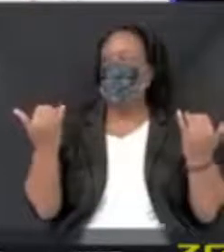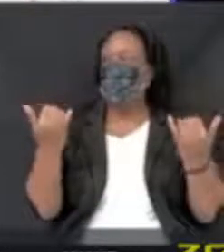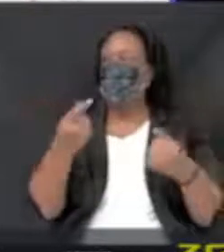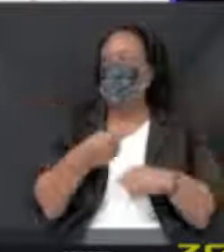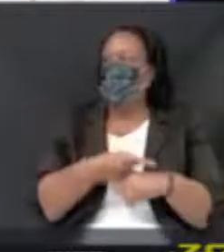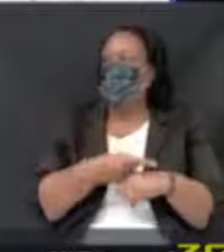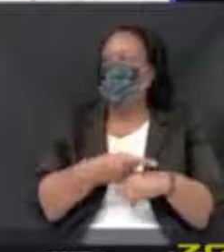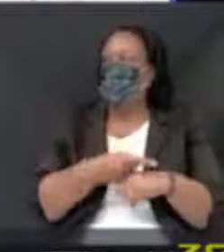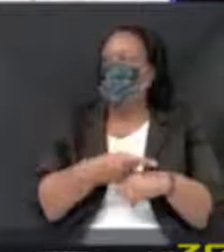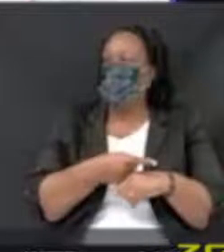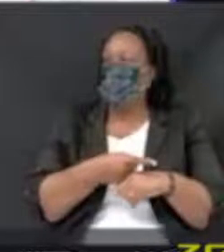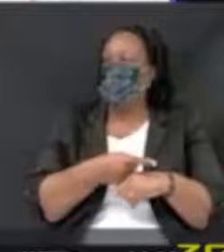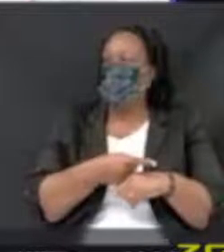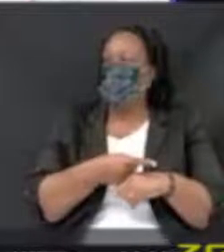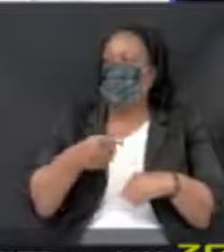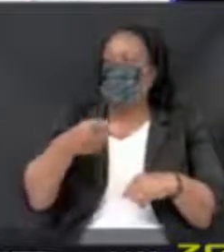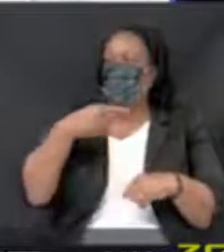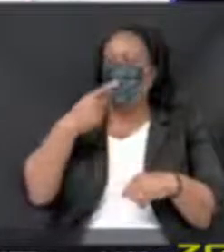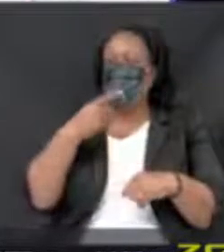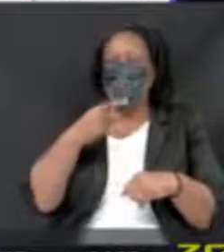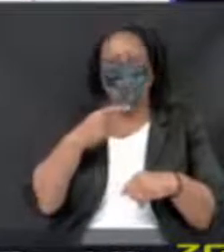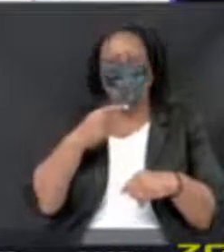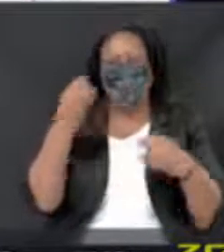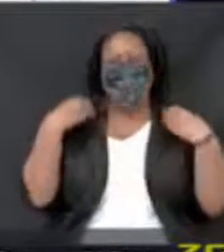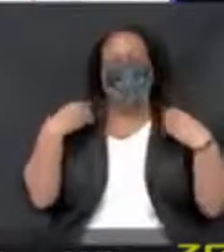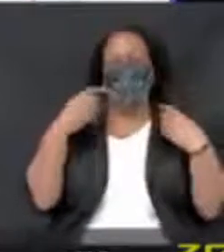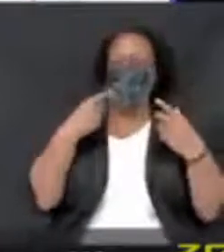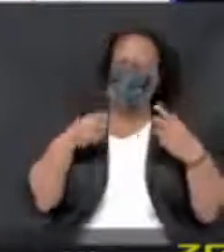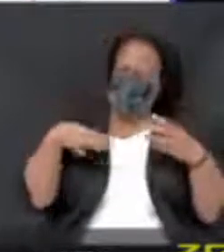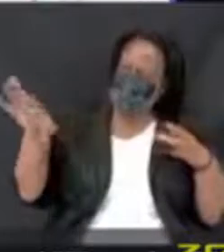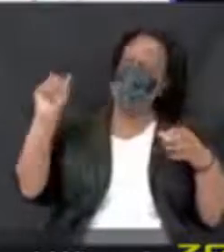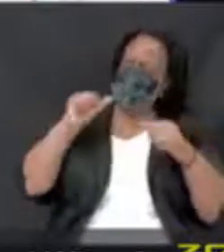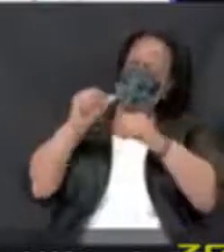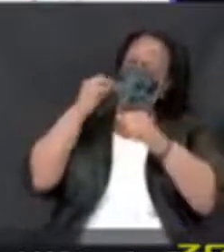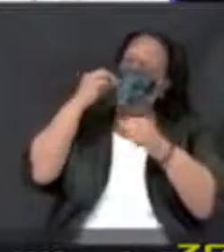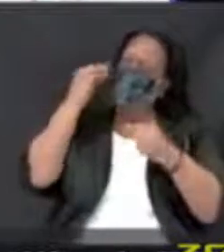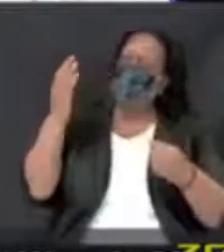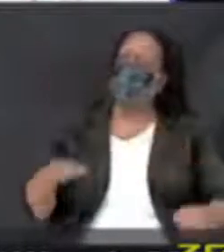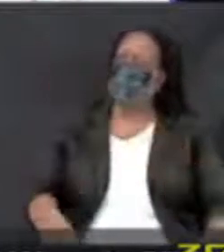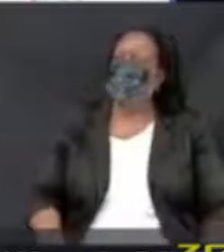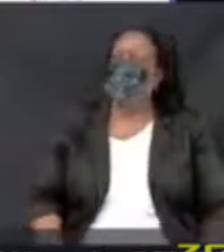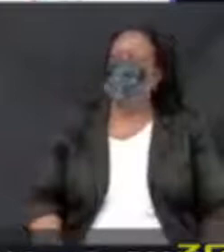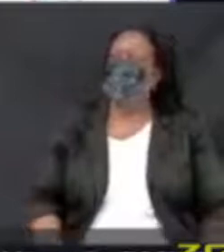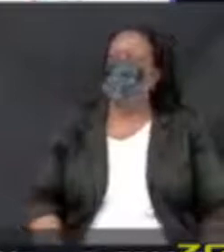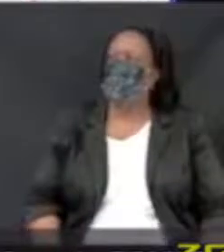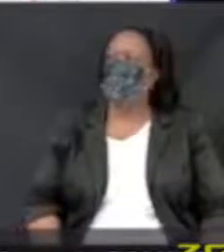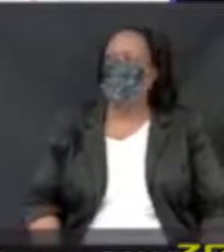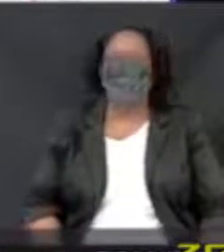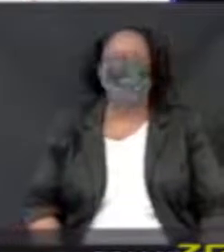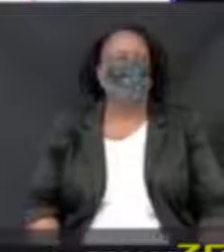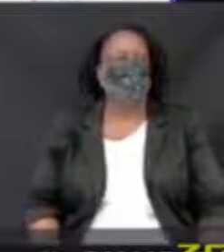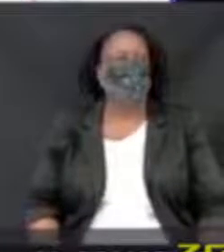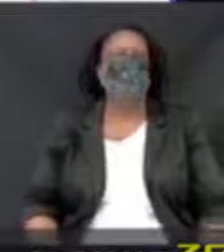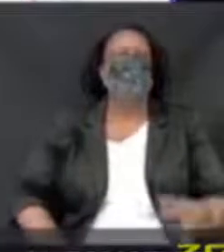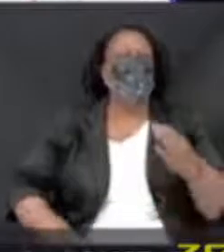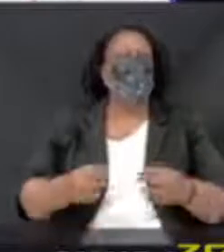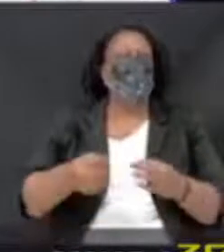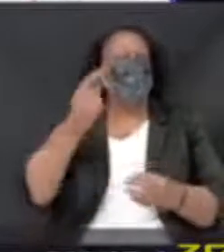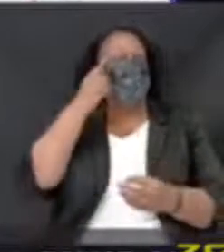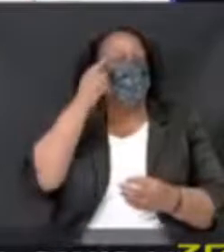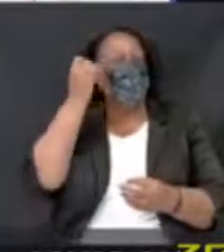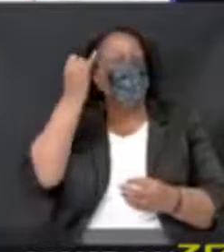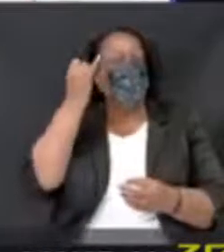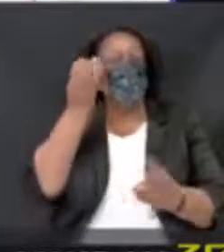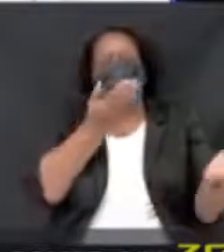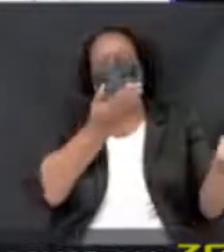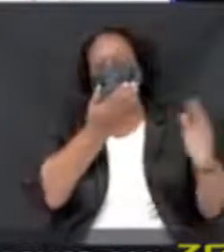General told me I should have taken the day off. If I had taken his advice, I would not have been pleasantly surprised by this. But I just